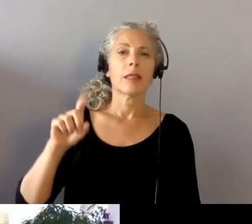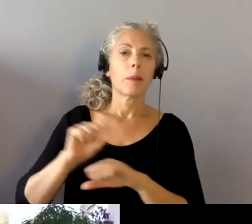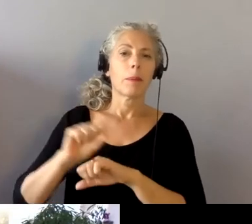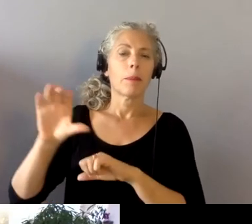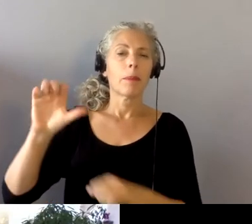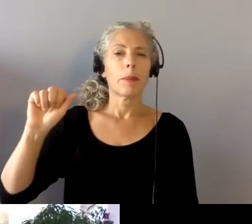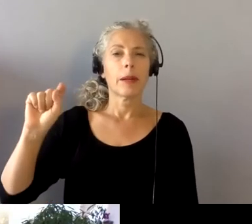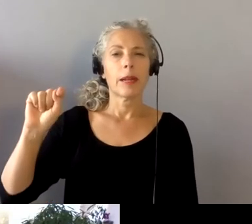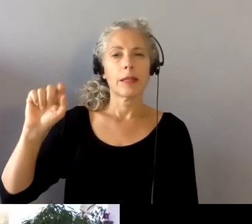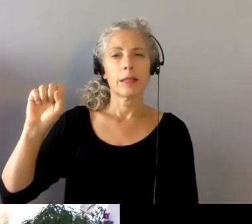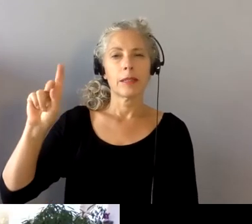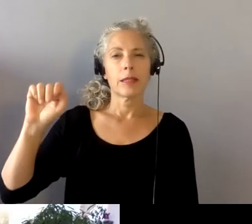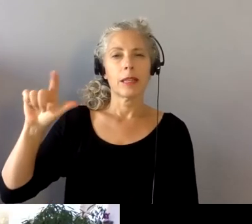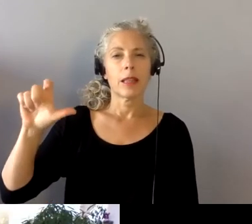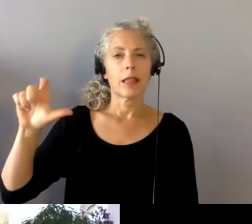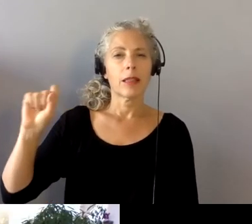others.